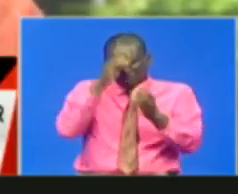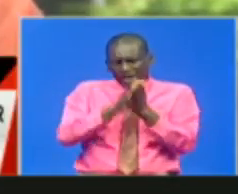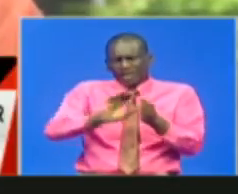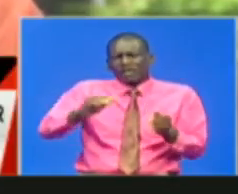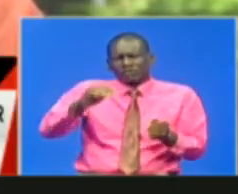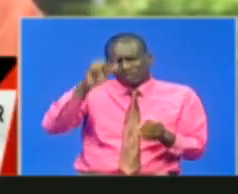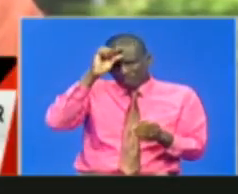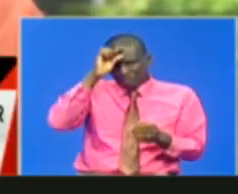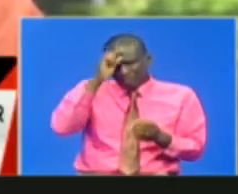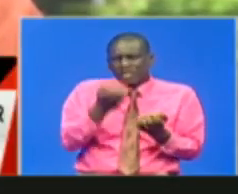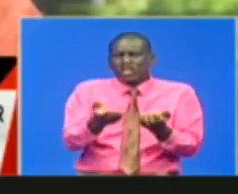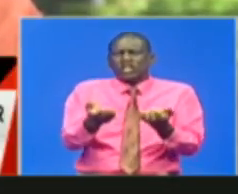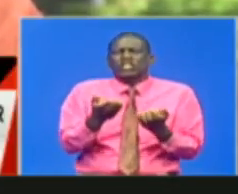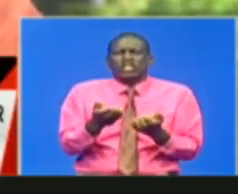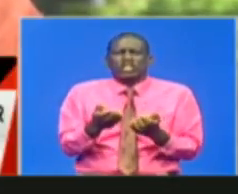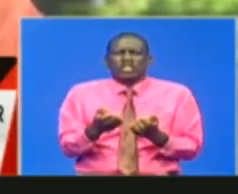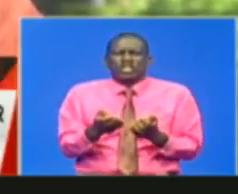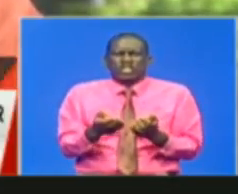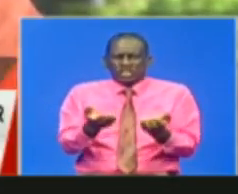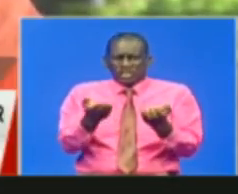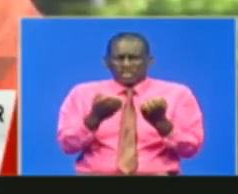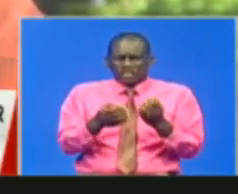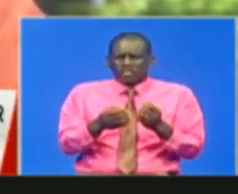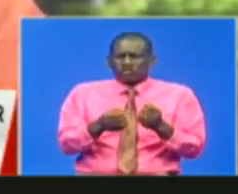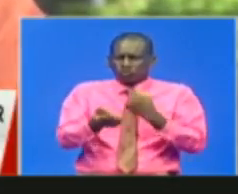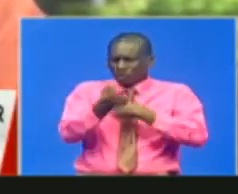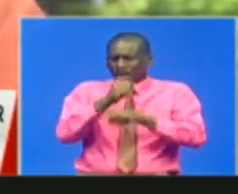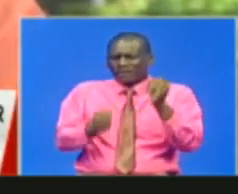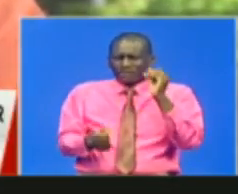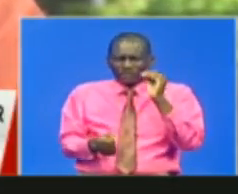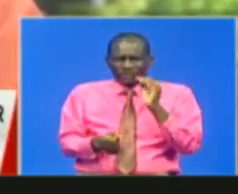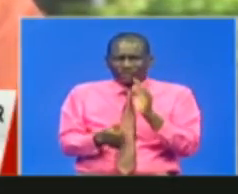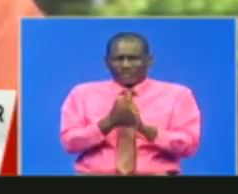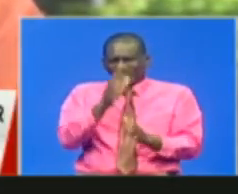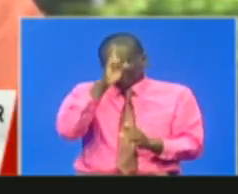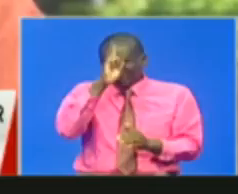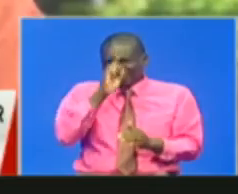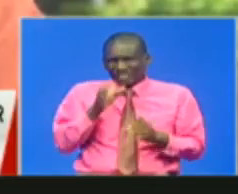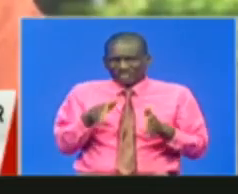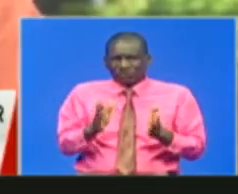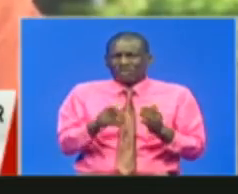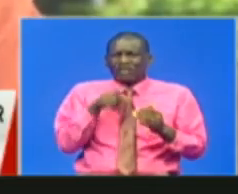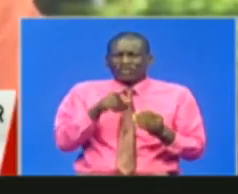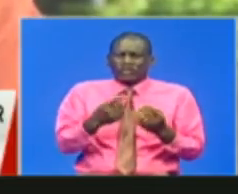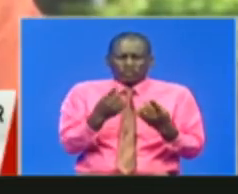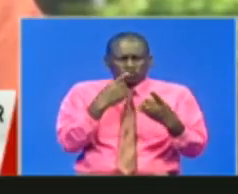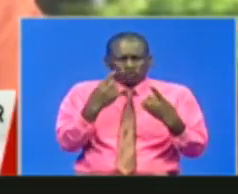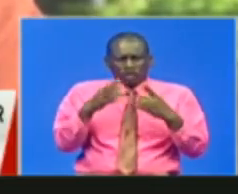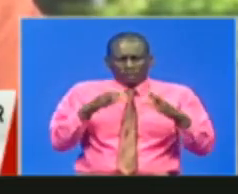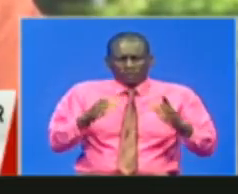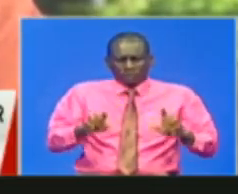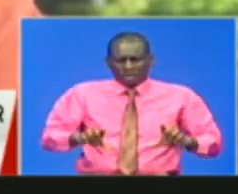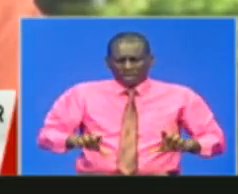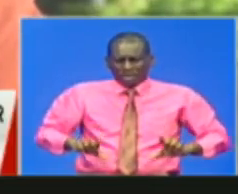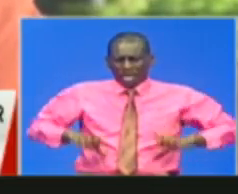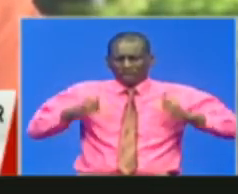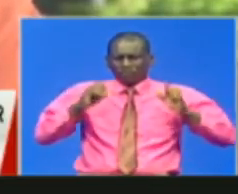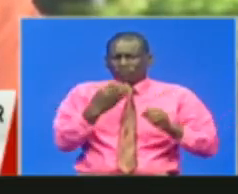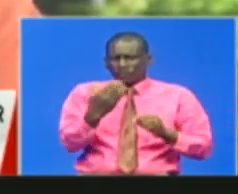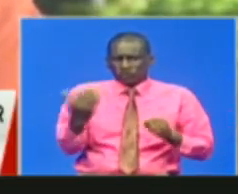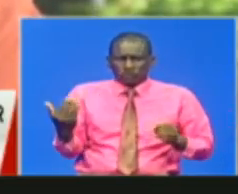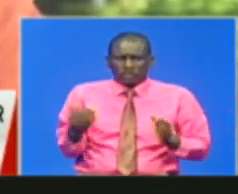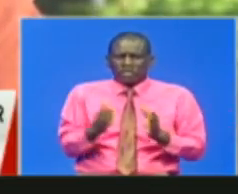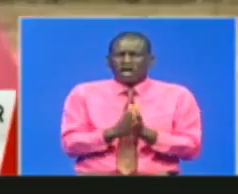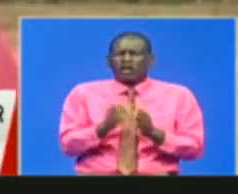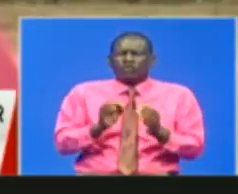government need to take this with a lot of seriousness, because this touches on the lives of our children and